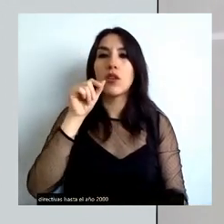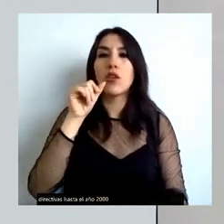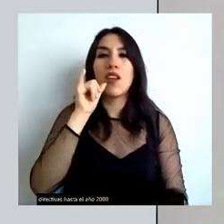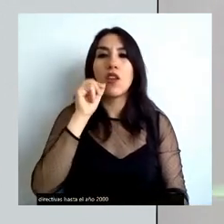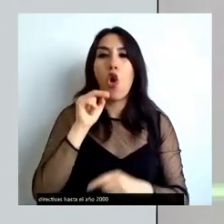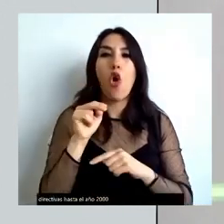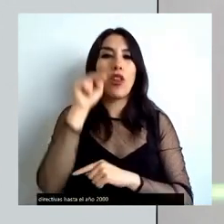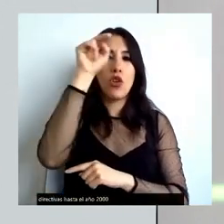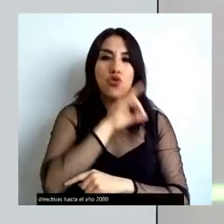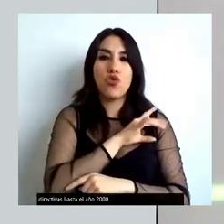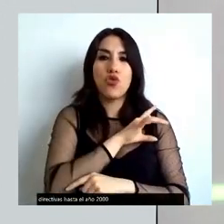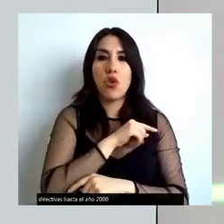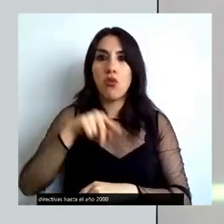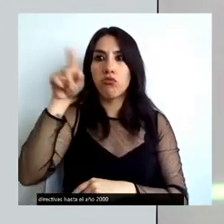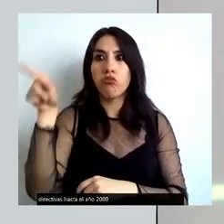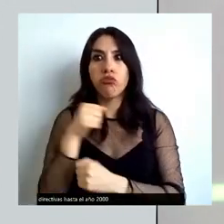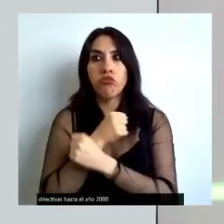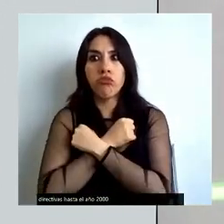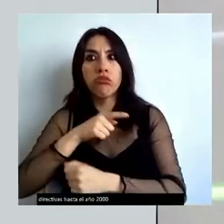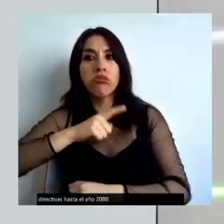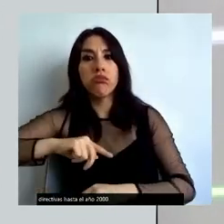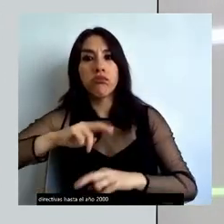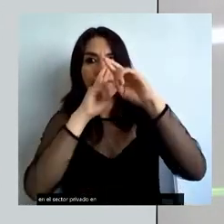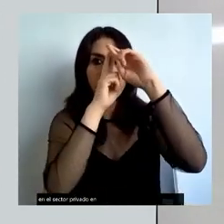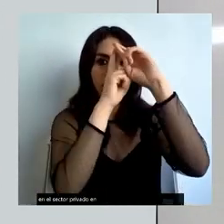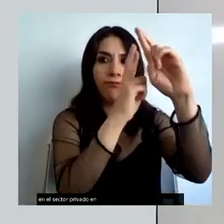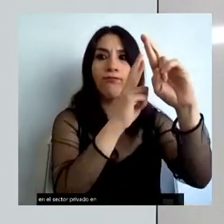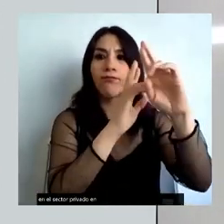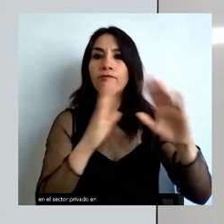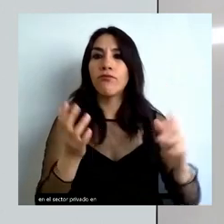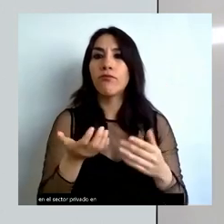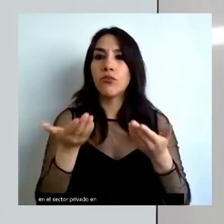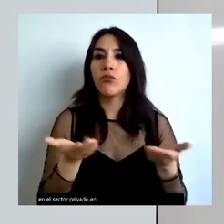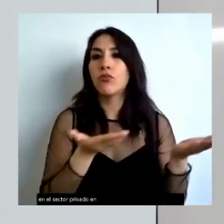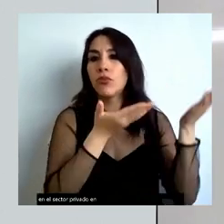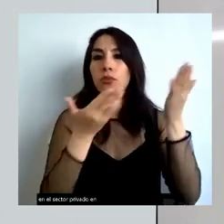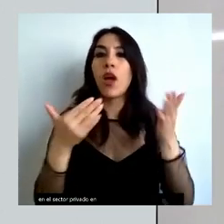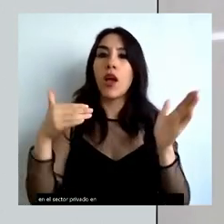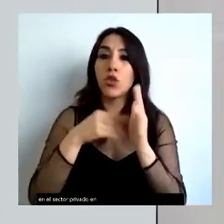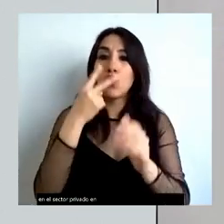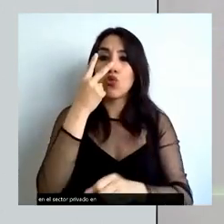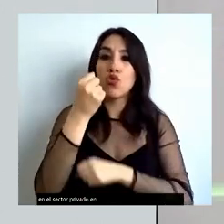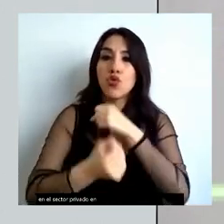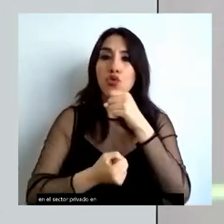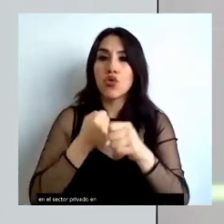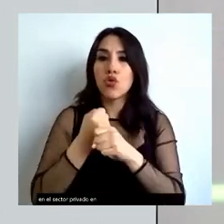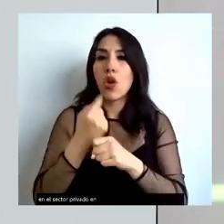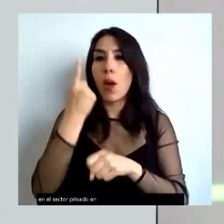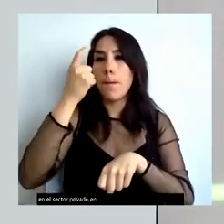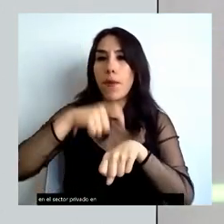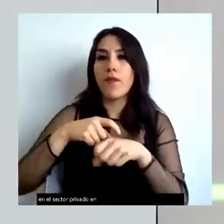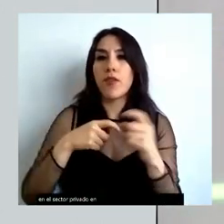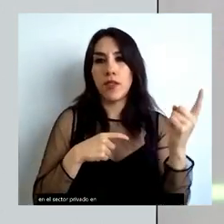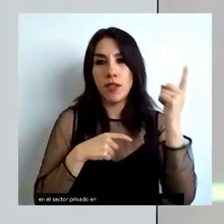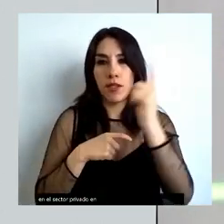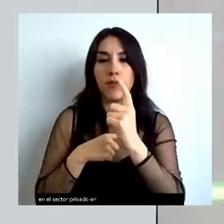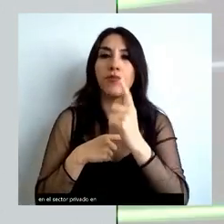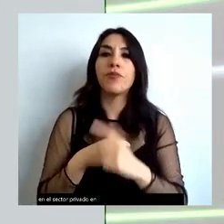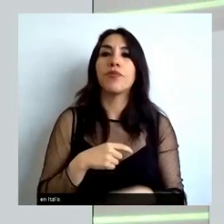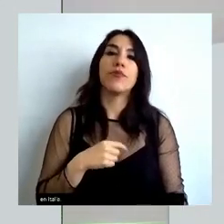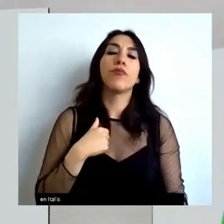us to have her present at this conference for the second year in a row, and we are very grateful to hear her